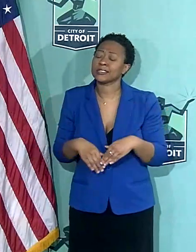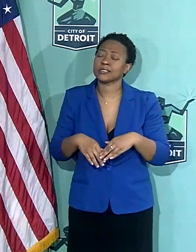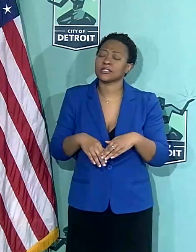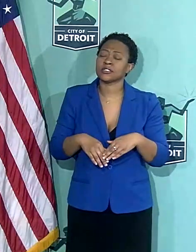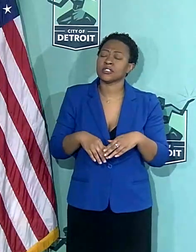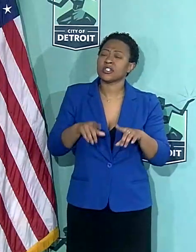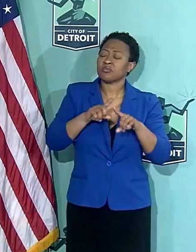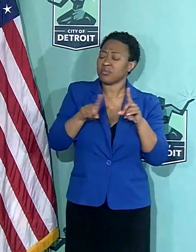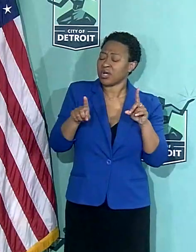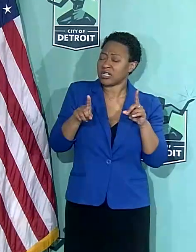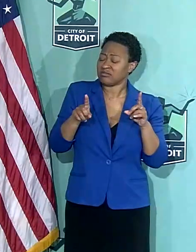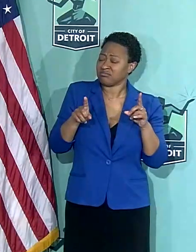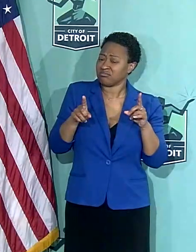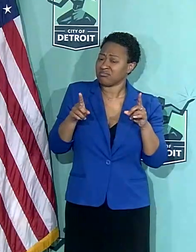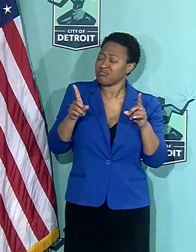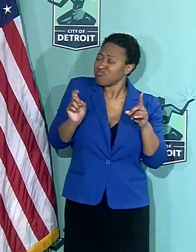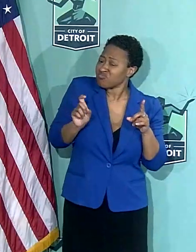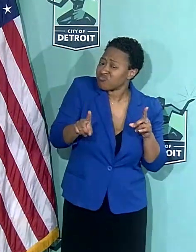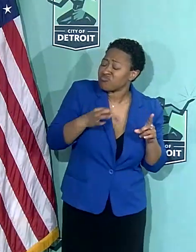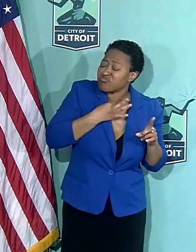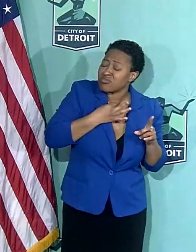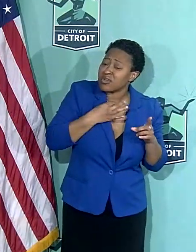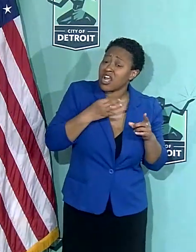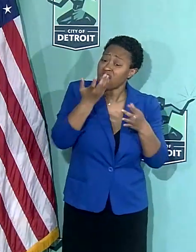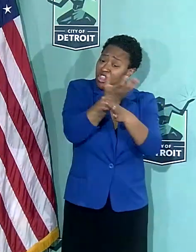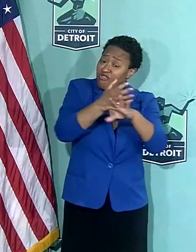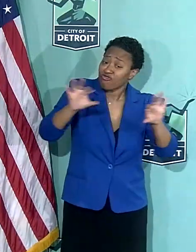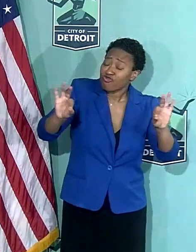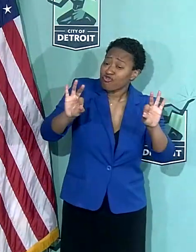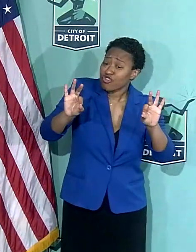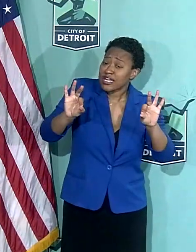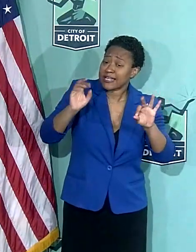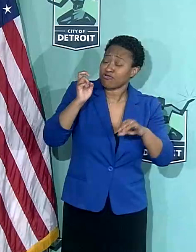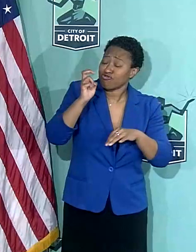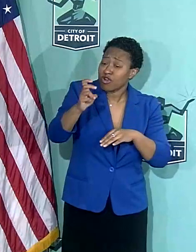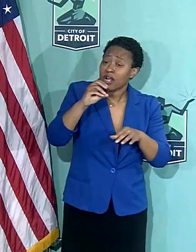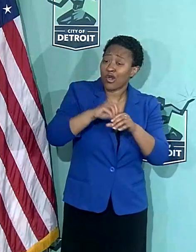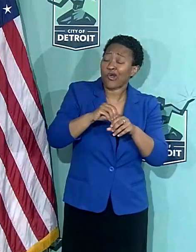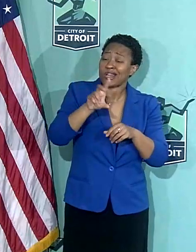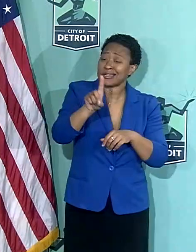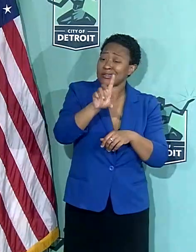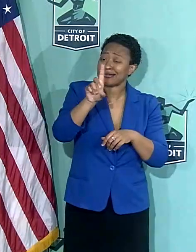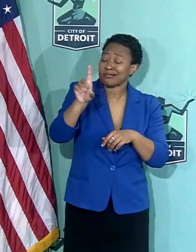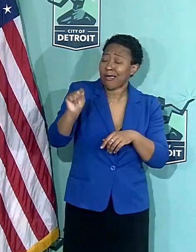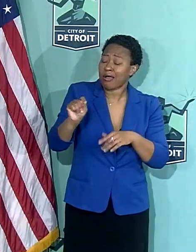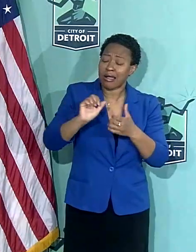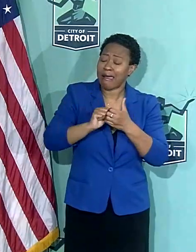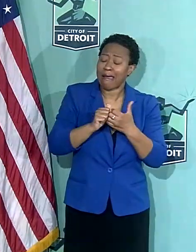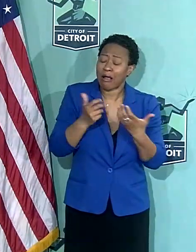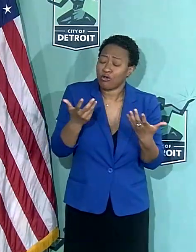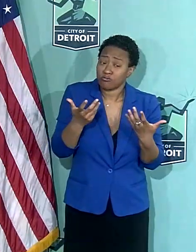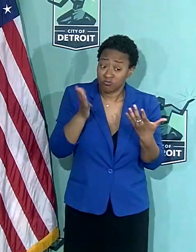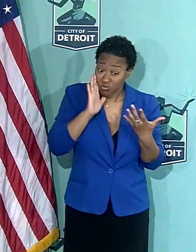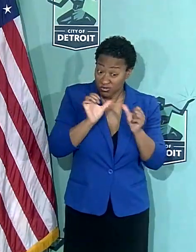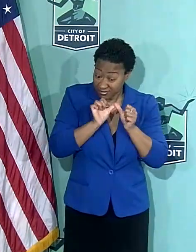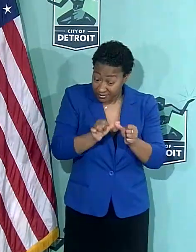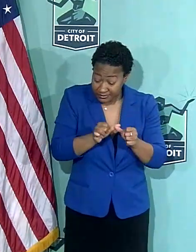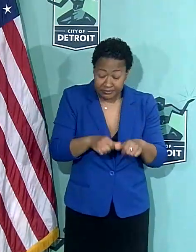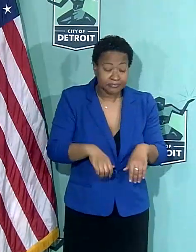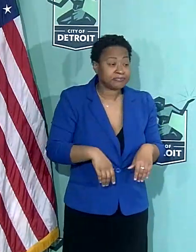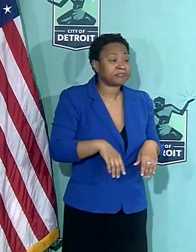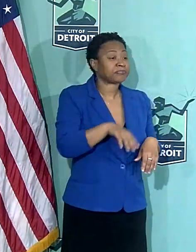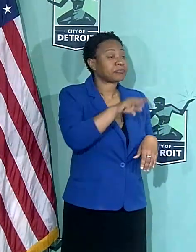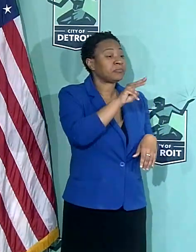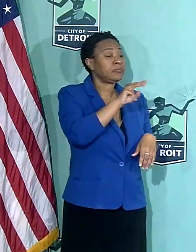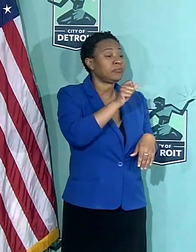free fares on the DDOT buses. So Michael Oglesby started a week ago. He's an